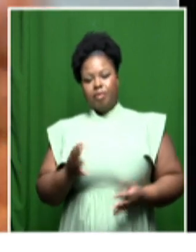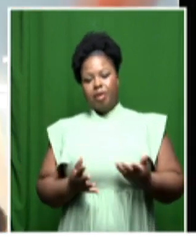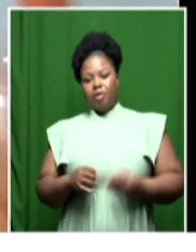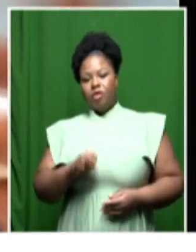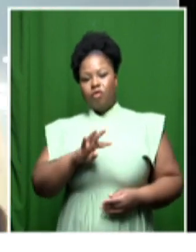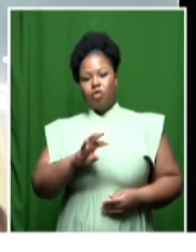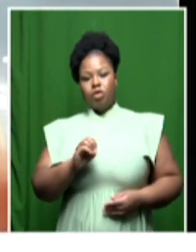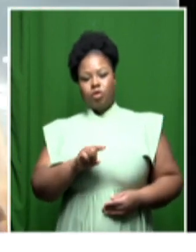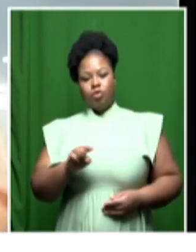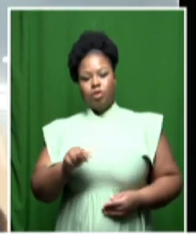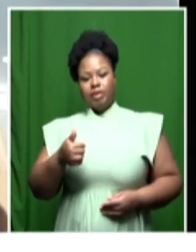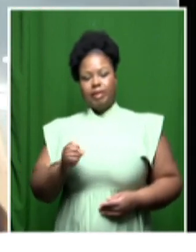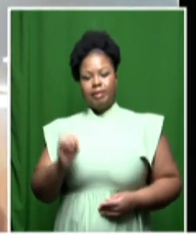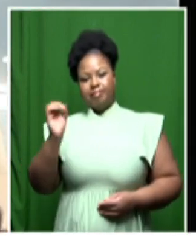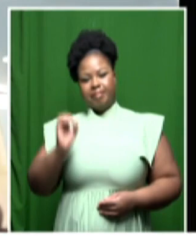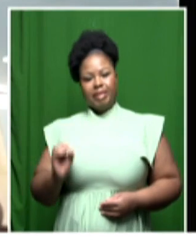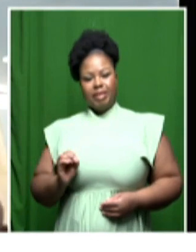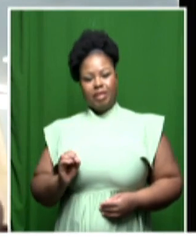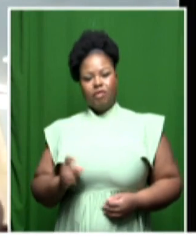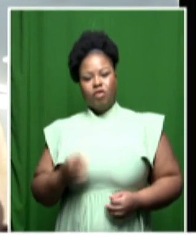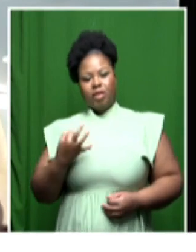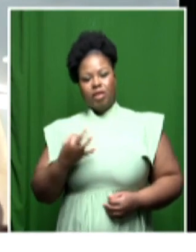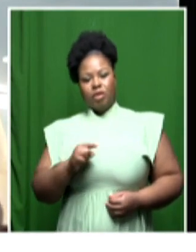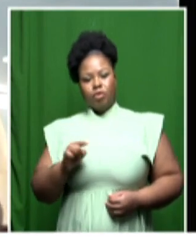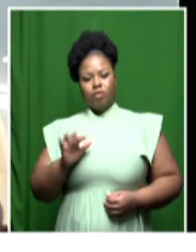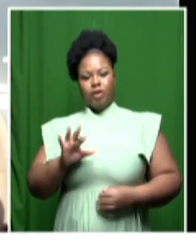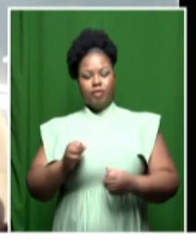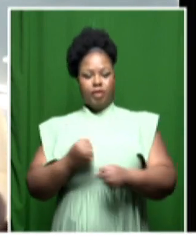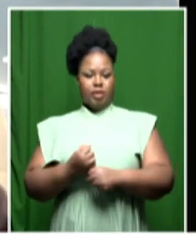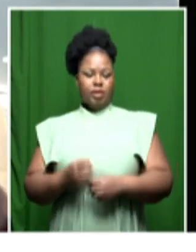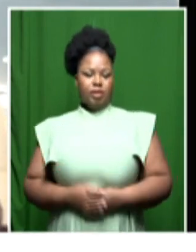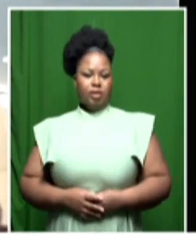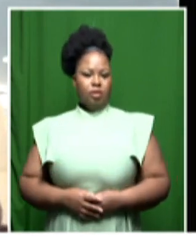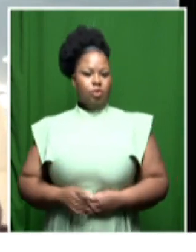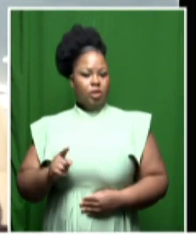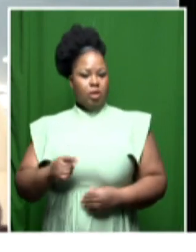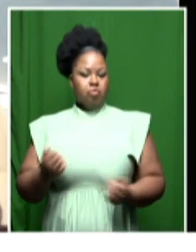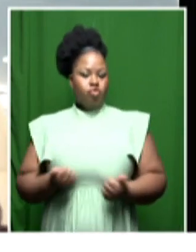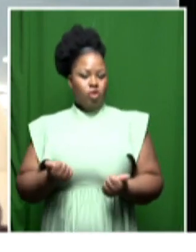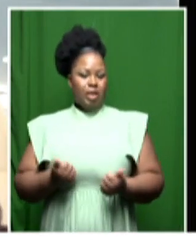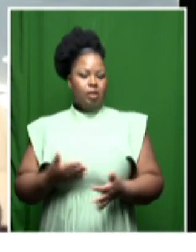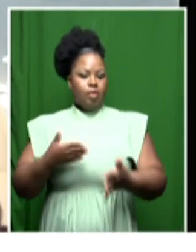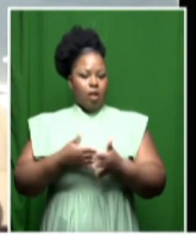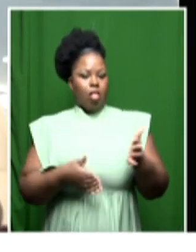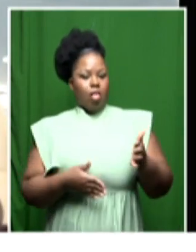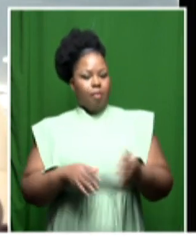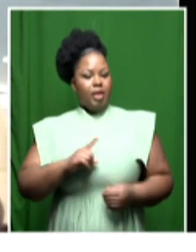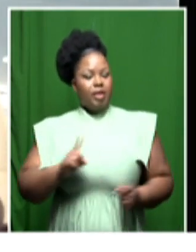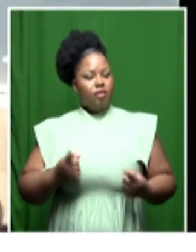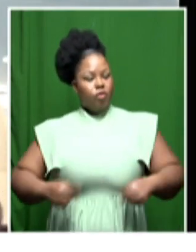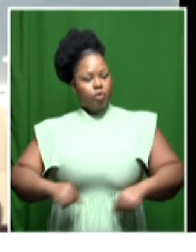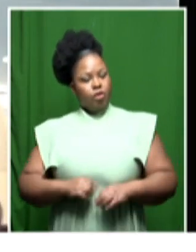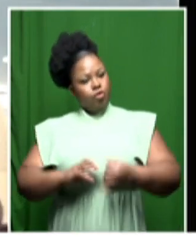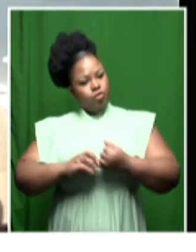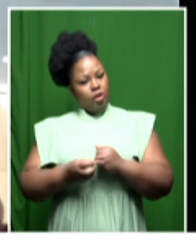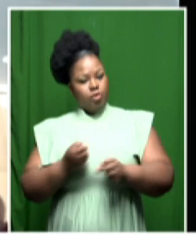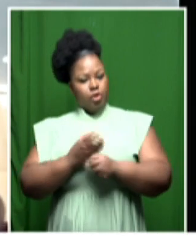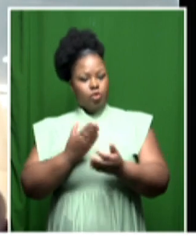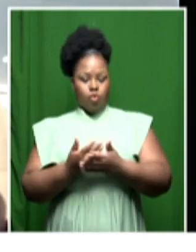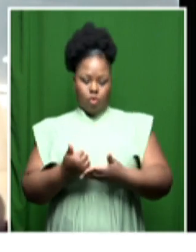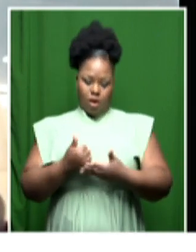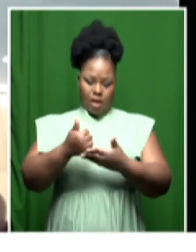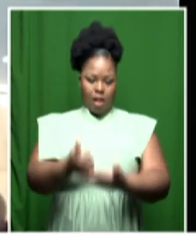40 to 50 to 60% after 3 to 5 years. And that already becomes the burden. And if we're really trying to make a dent